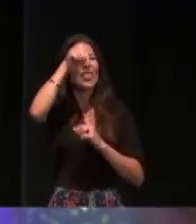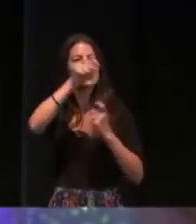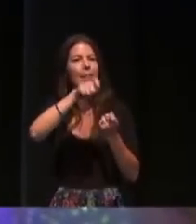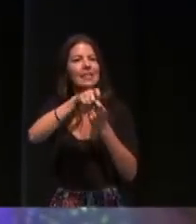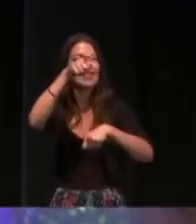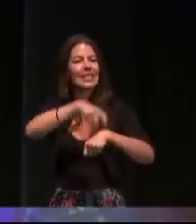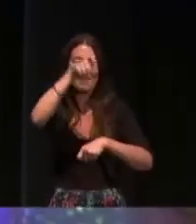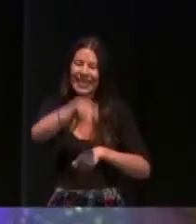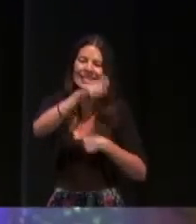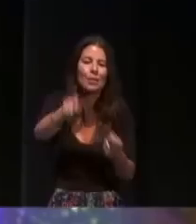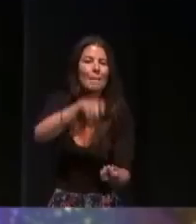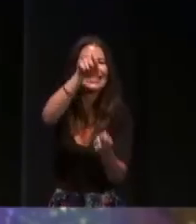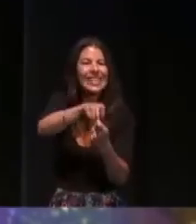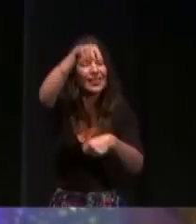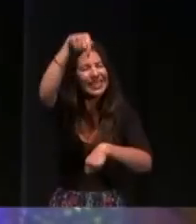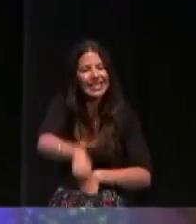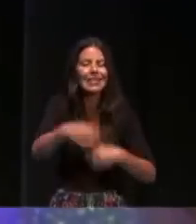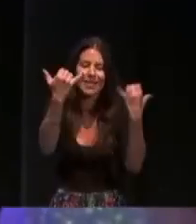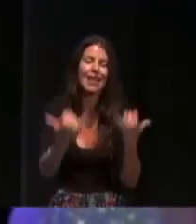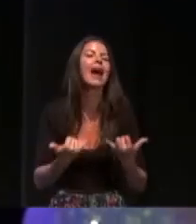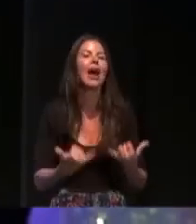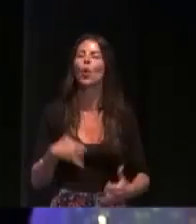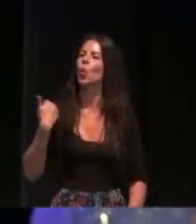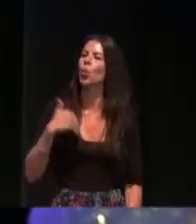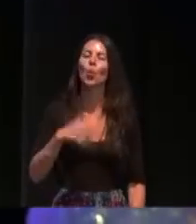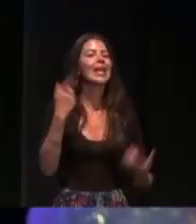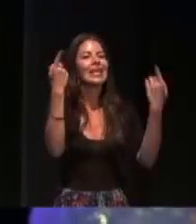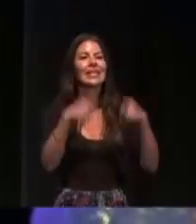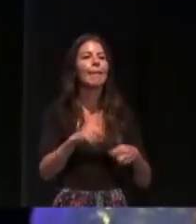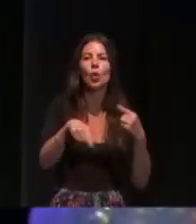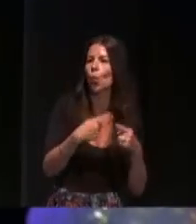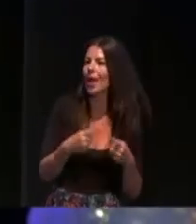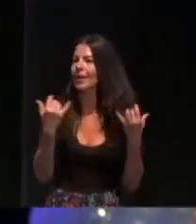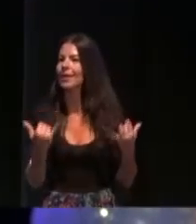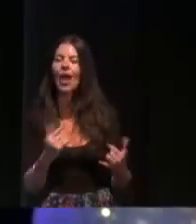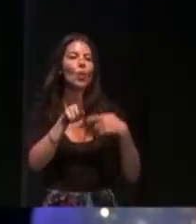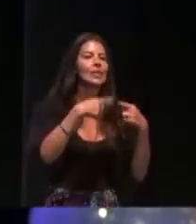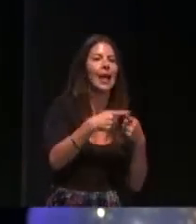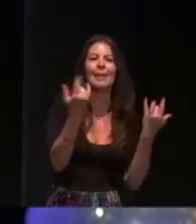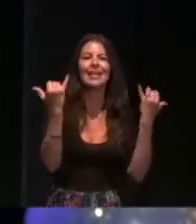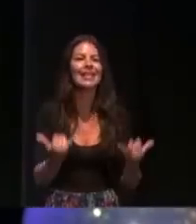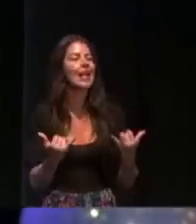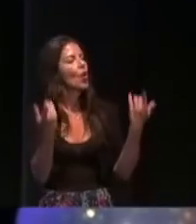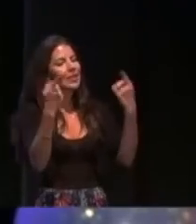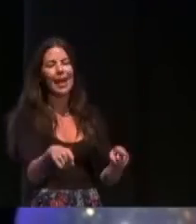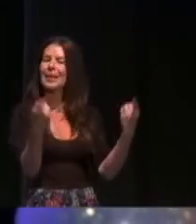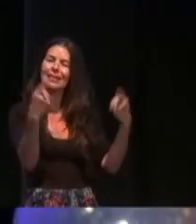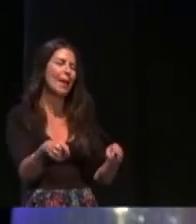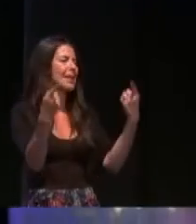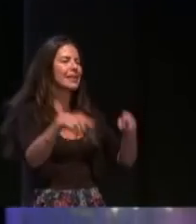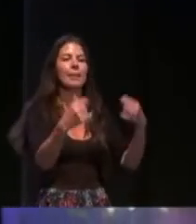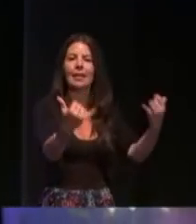for such a time as this, for such a time as this, woo, it is happening. When? It's happening. Woo, it's happening. It's happening. Woo, it's